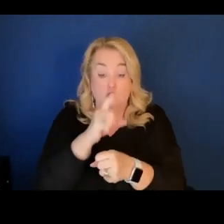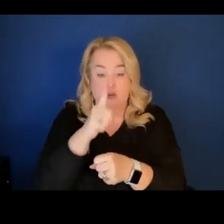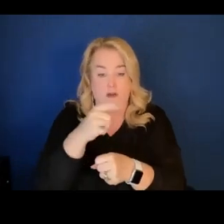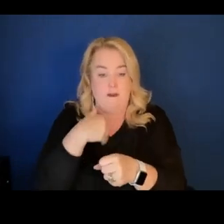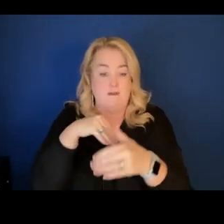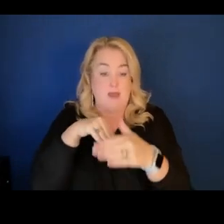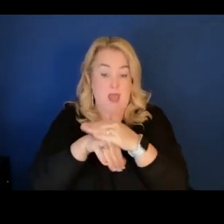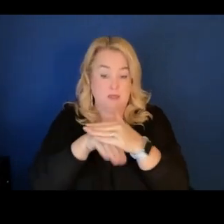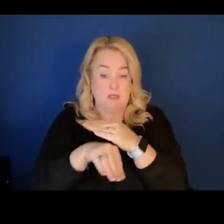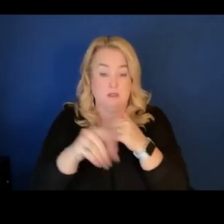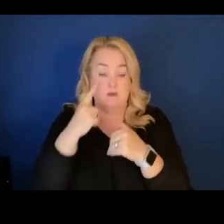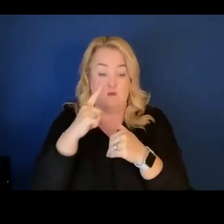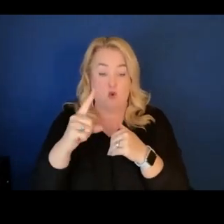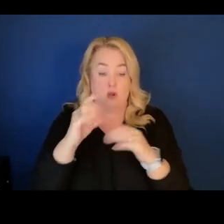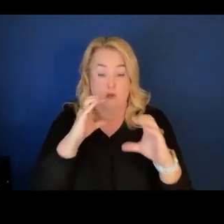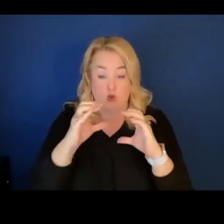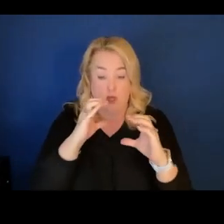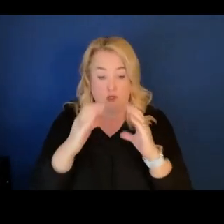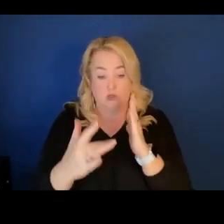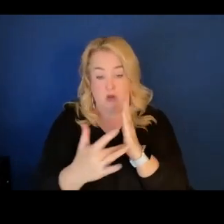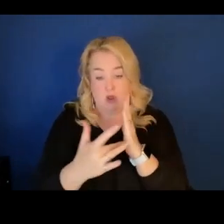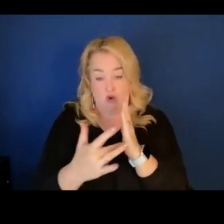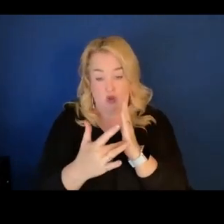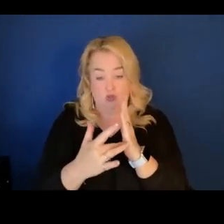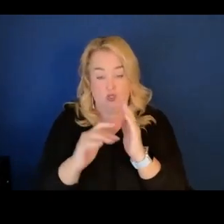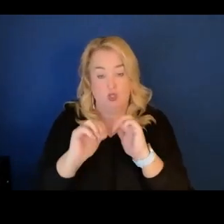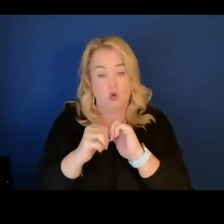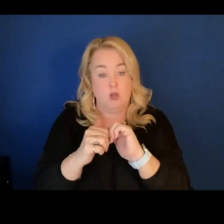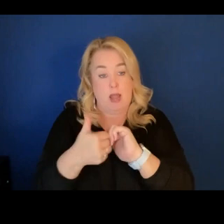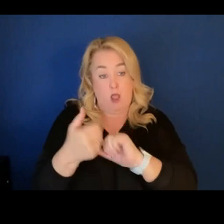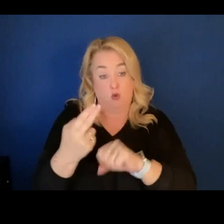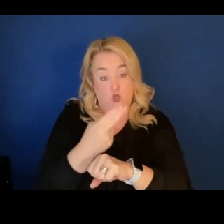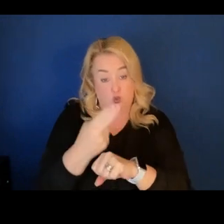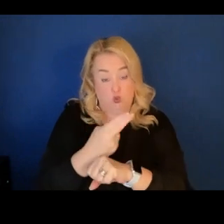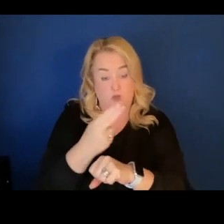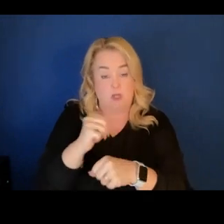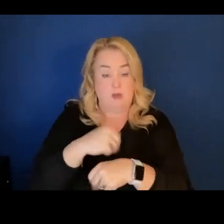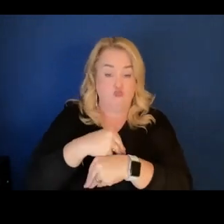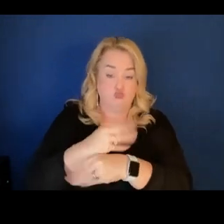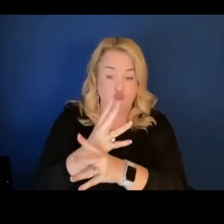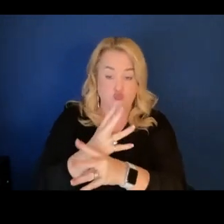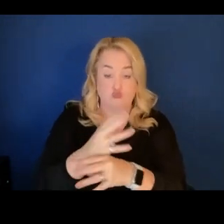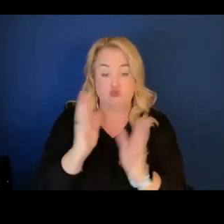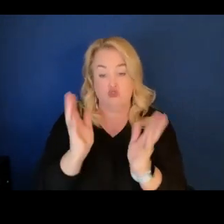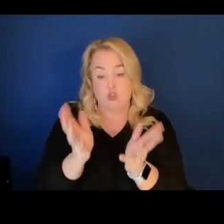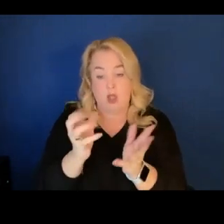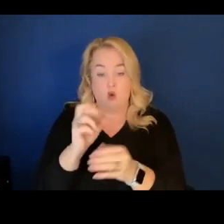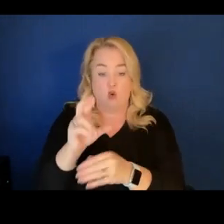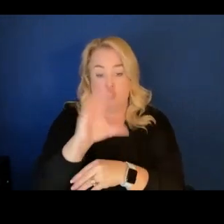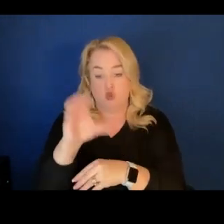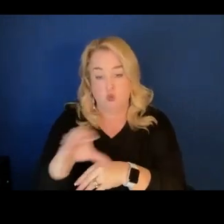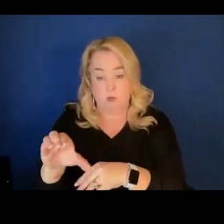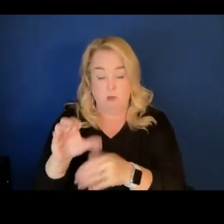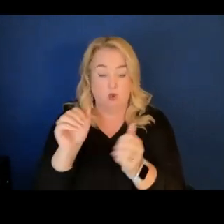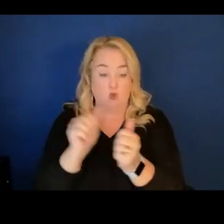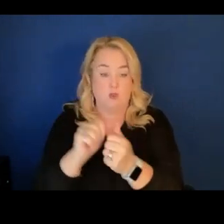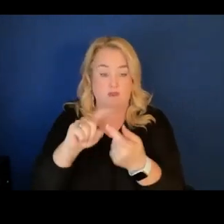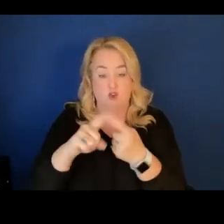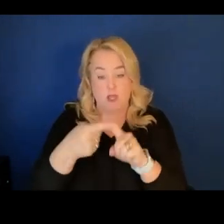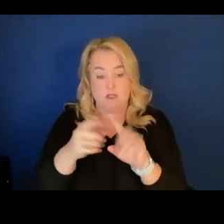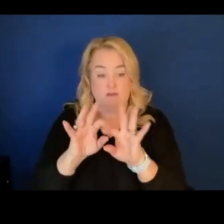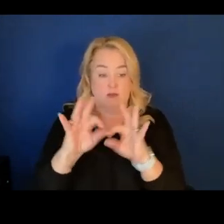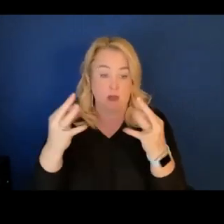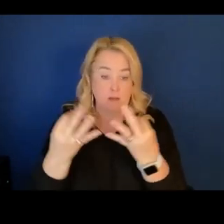to communication technology and know how to use it so they can have video chats or join Zoom calls with friends and